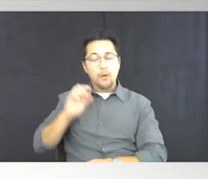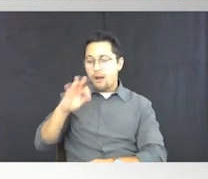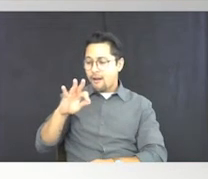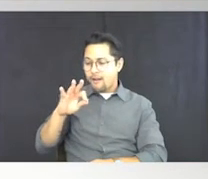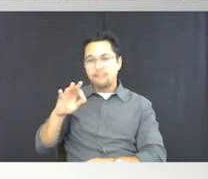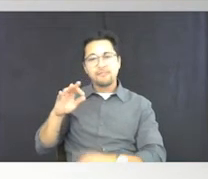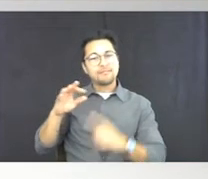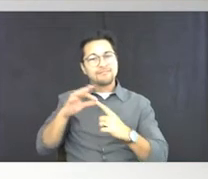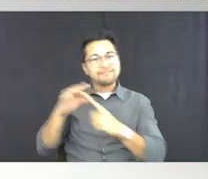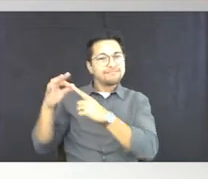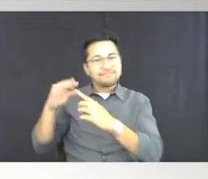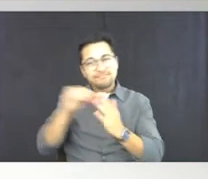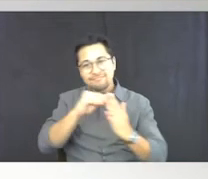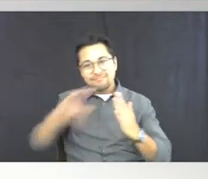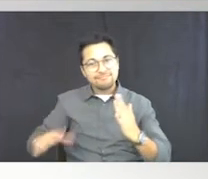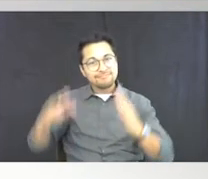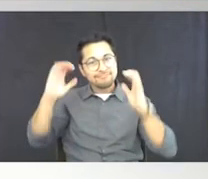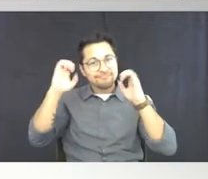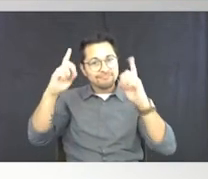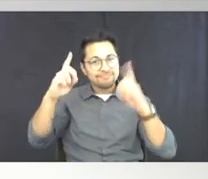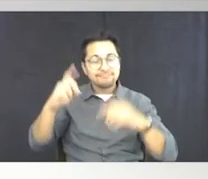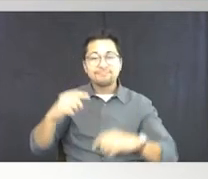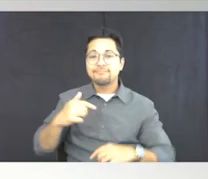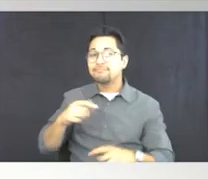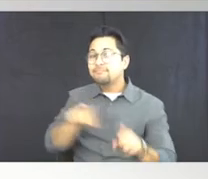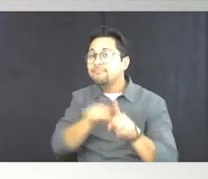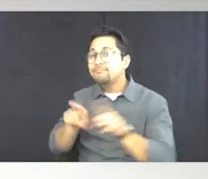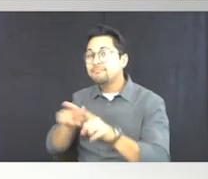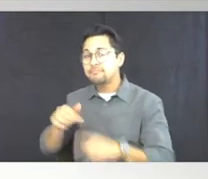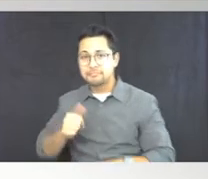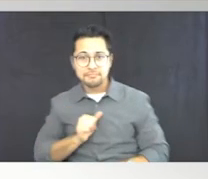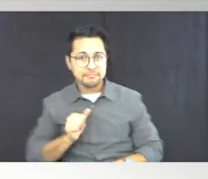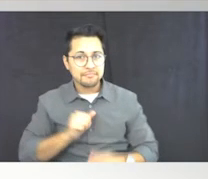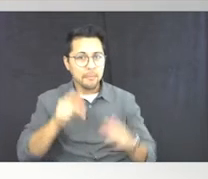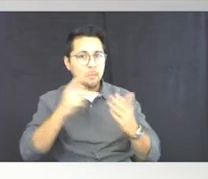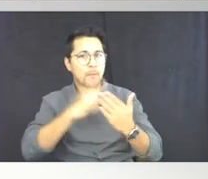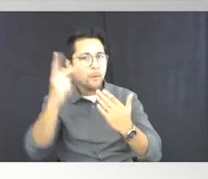of Exceptional Student Education, and I'm a program specialist.